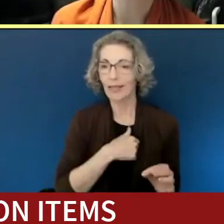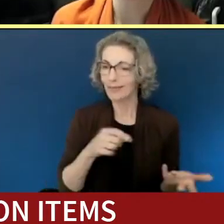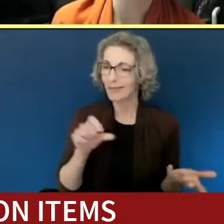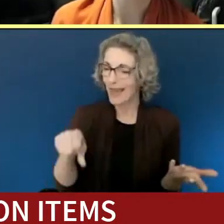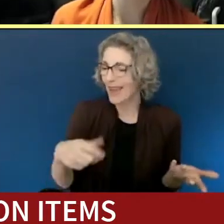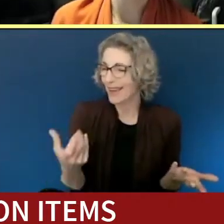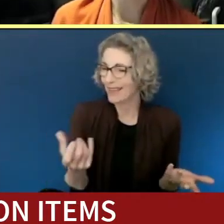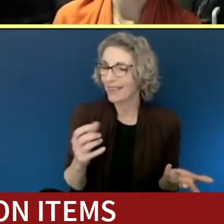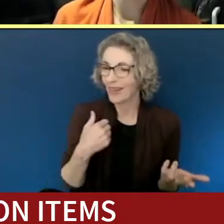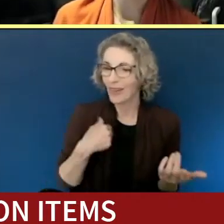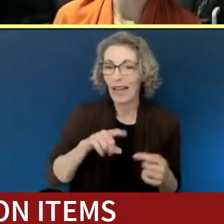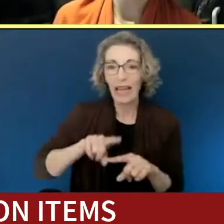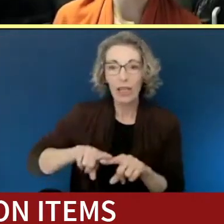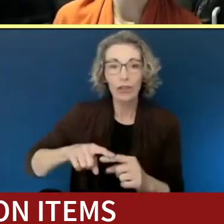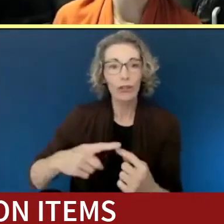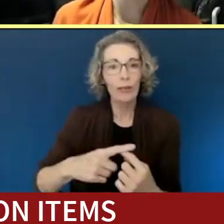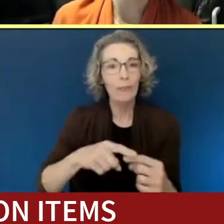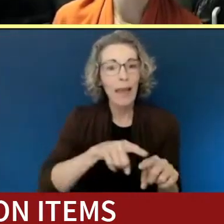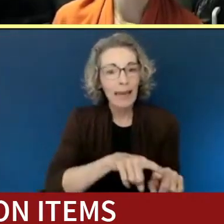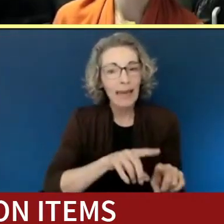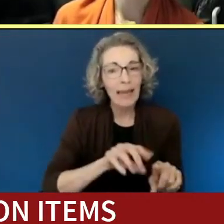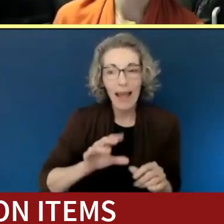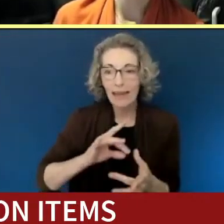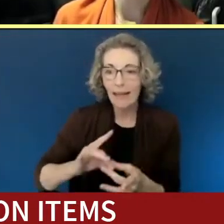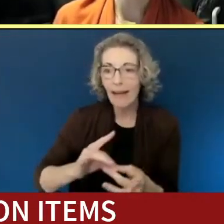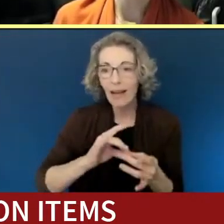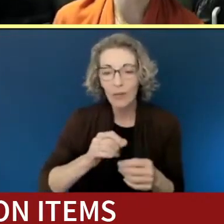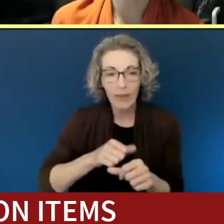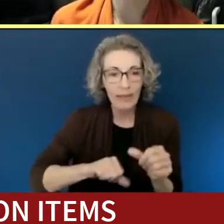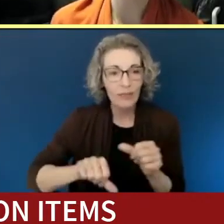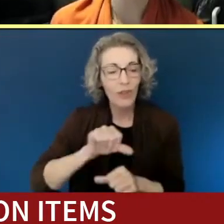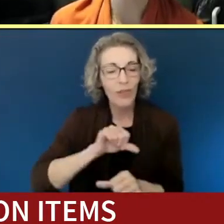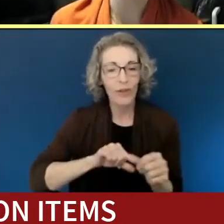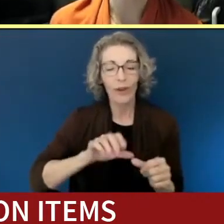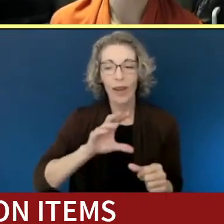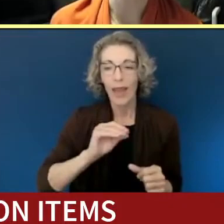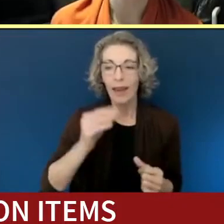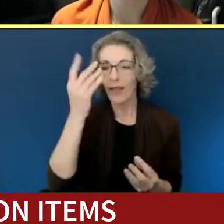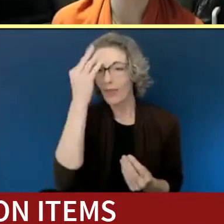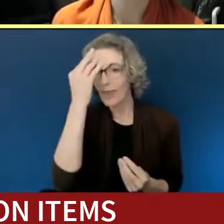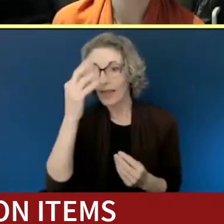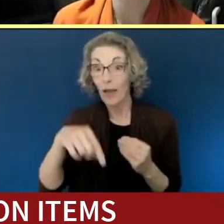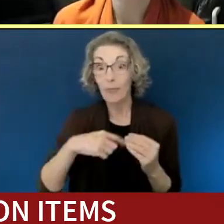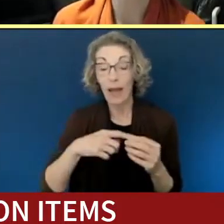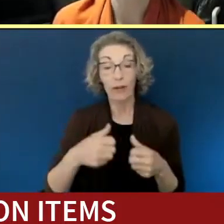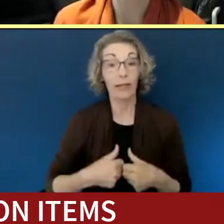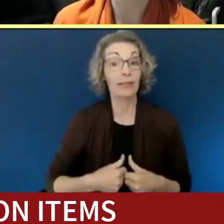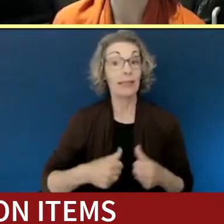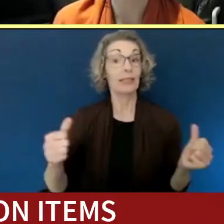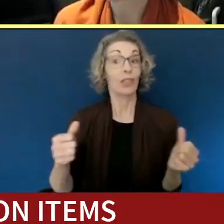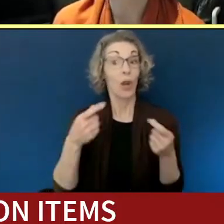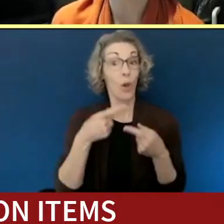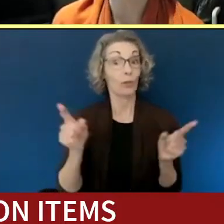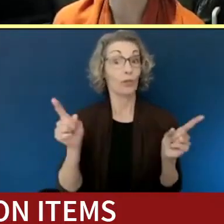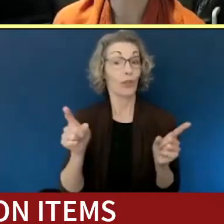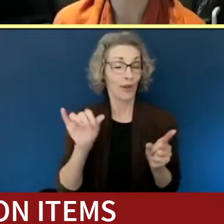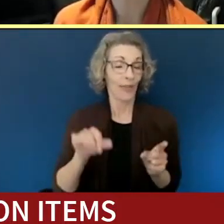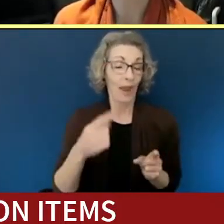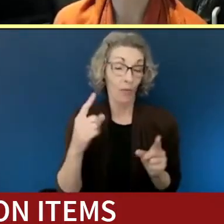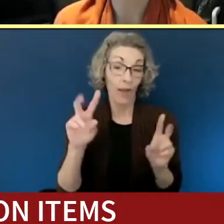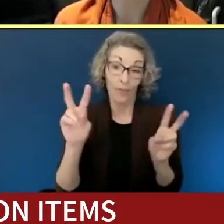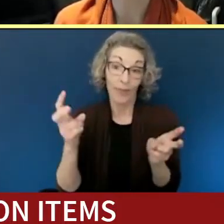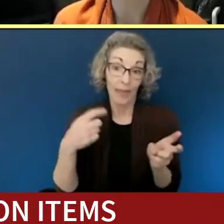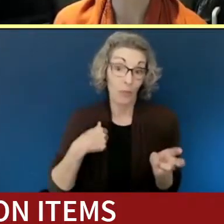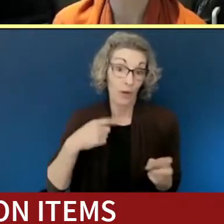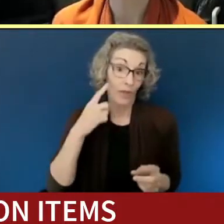are interdependent and connect with one another. And thinking about disclosure as a theme that we were thinking about a lot